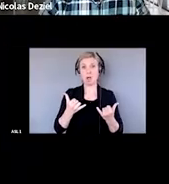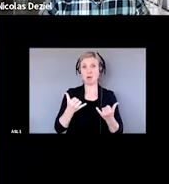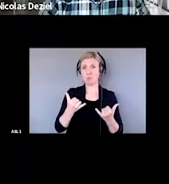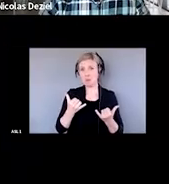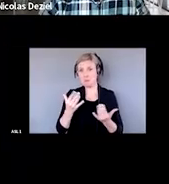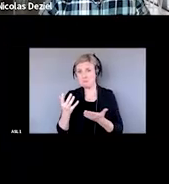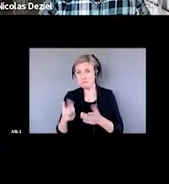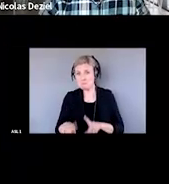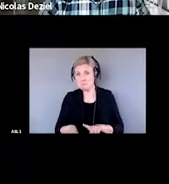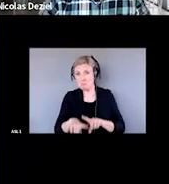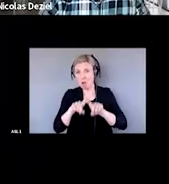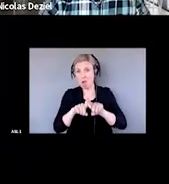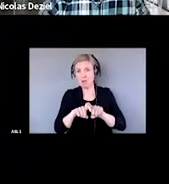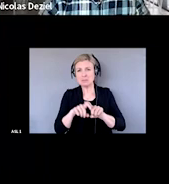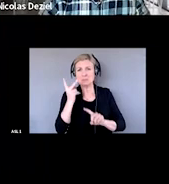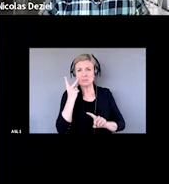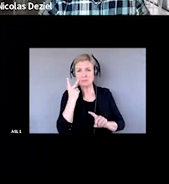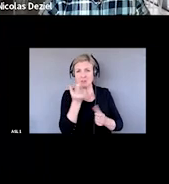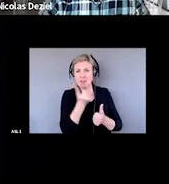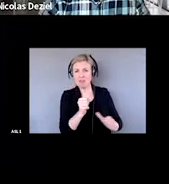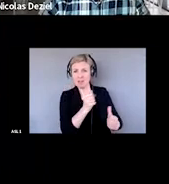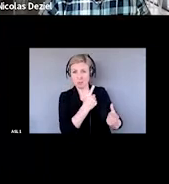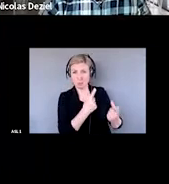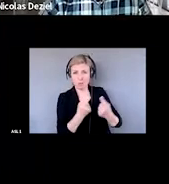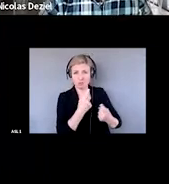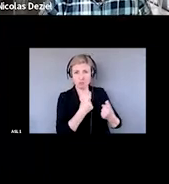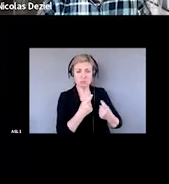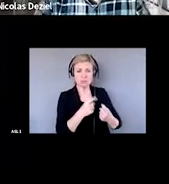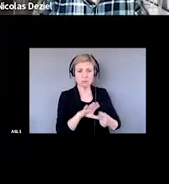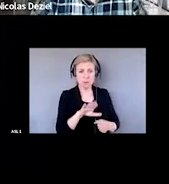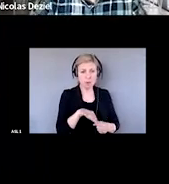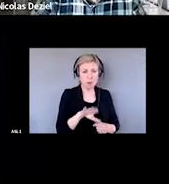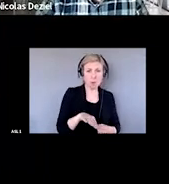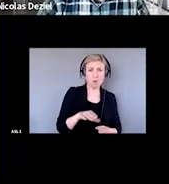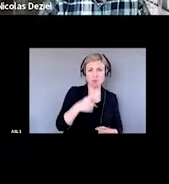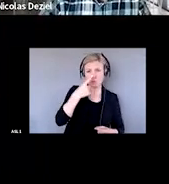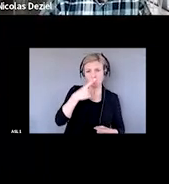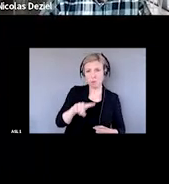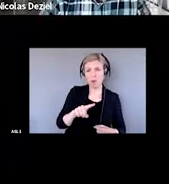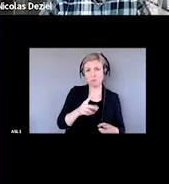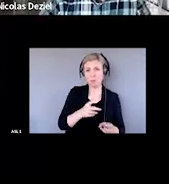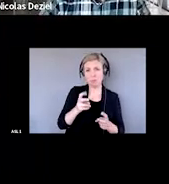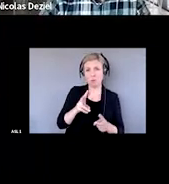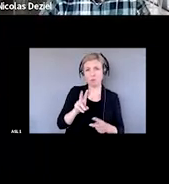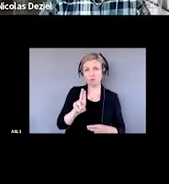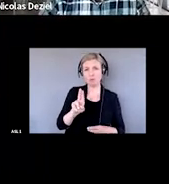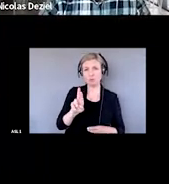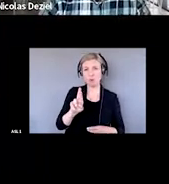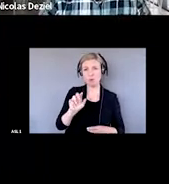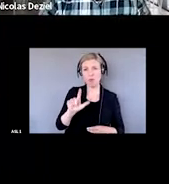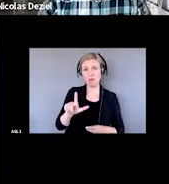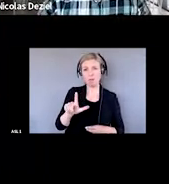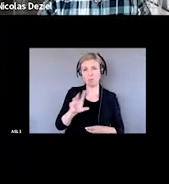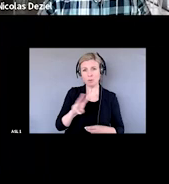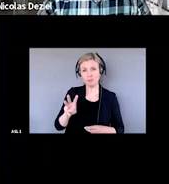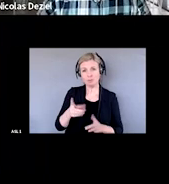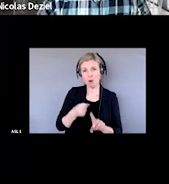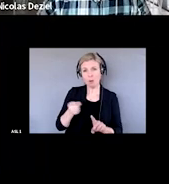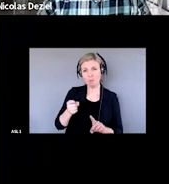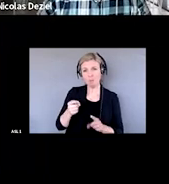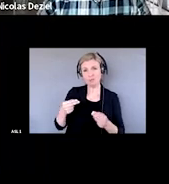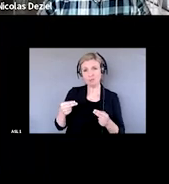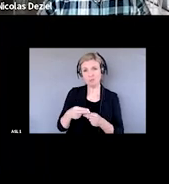I do see there is a question. Could you post the URL from the beginning of the slides with the option to talk to